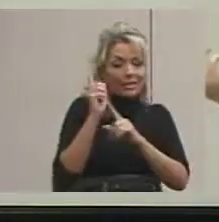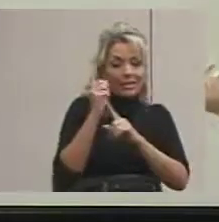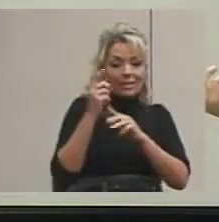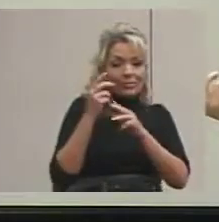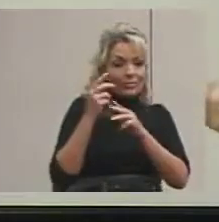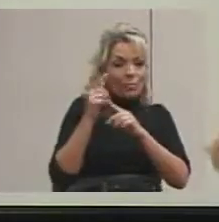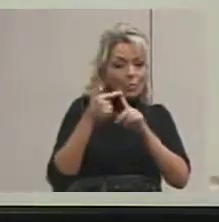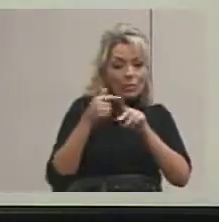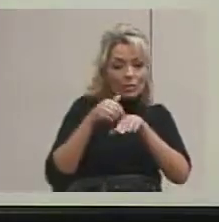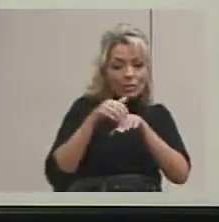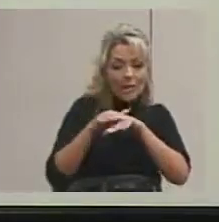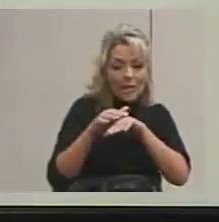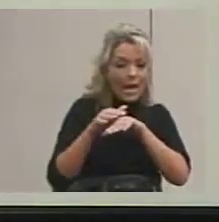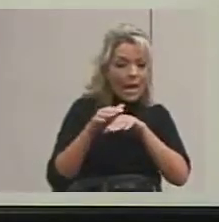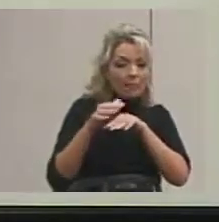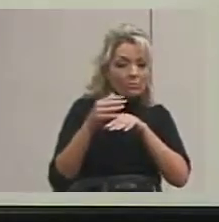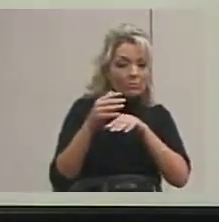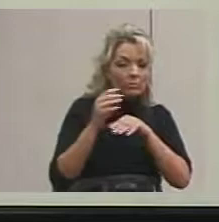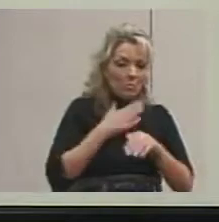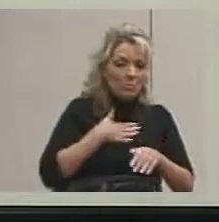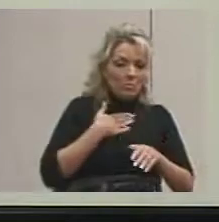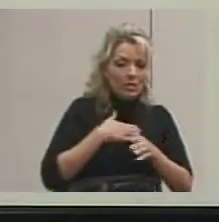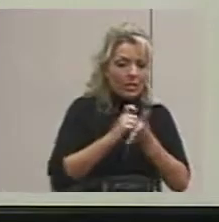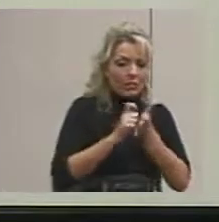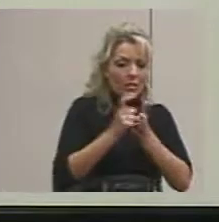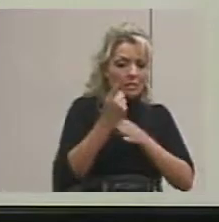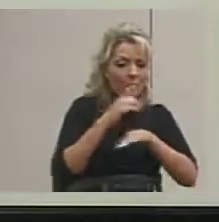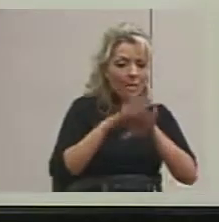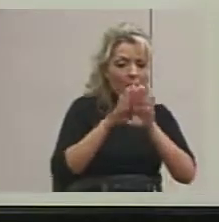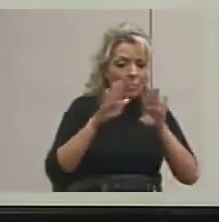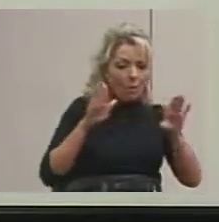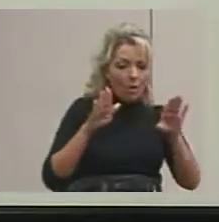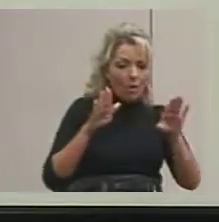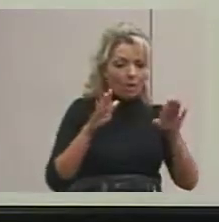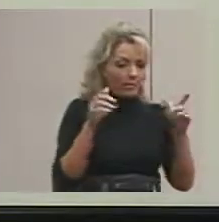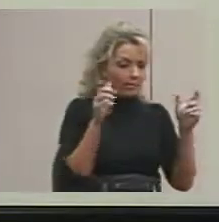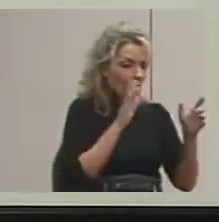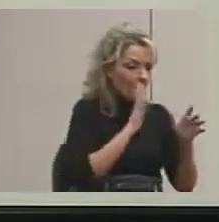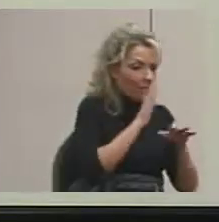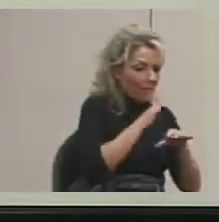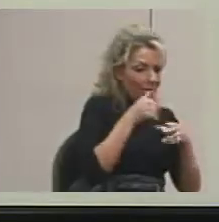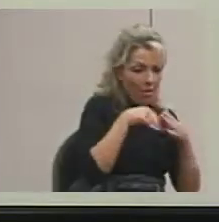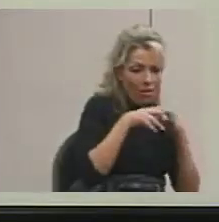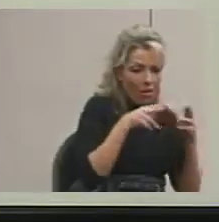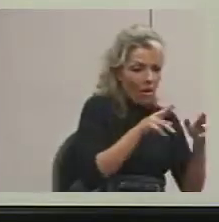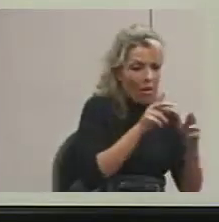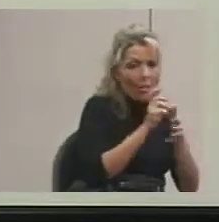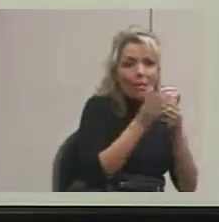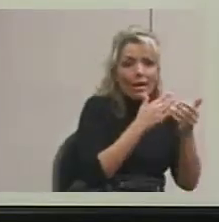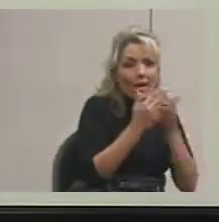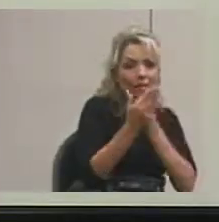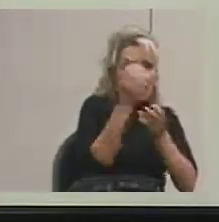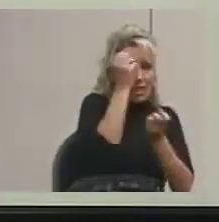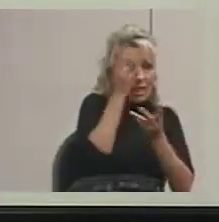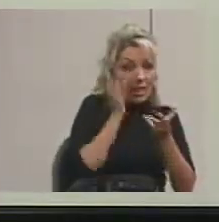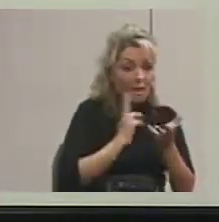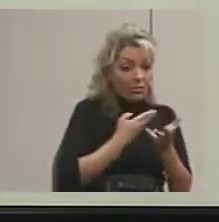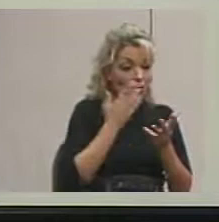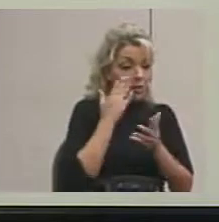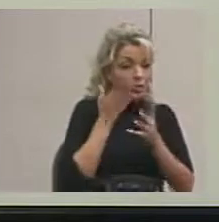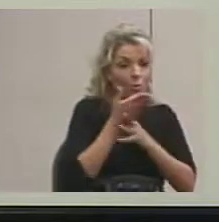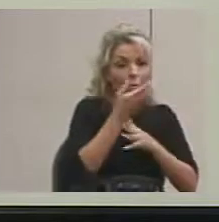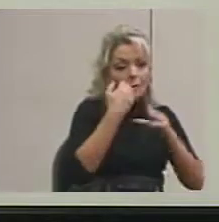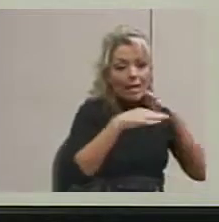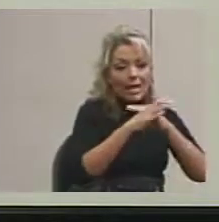could you write on the whiteboard, I think she heard back from all of them either via talking in the hall. It's a small school now, and either through email or